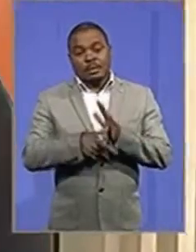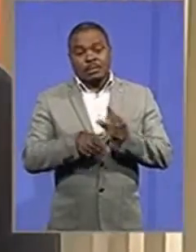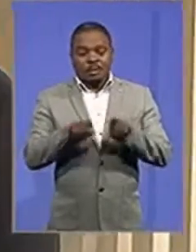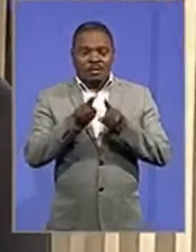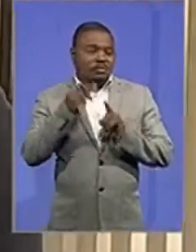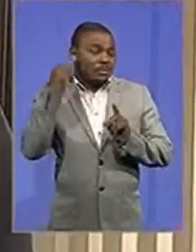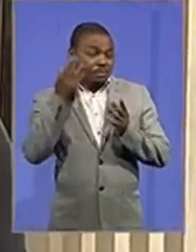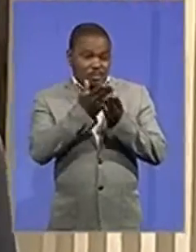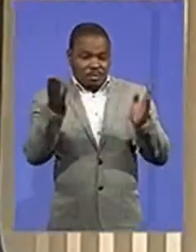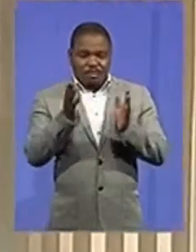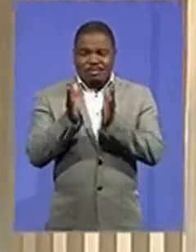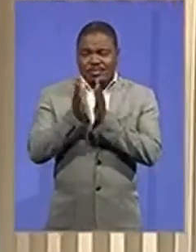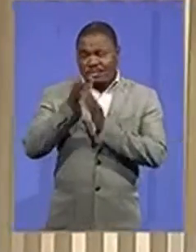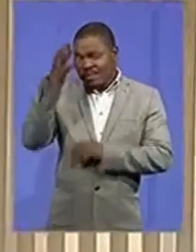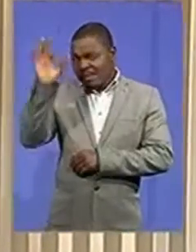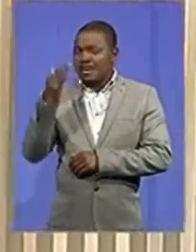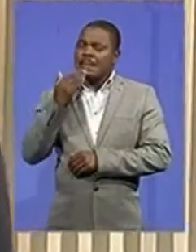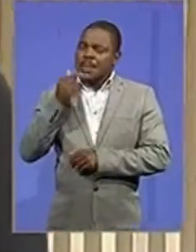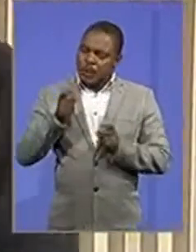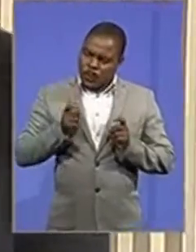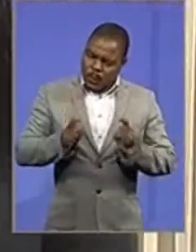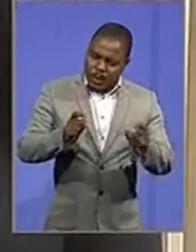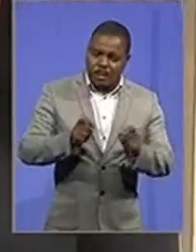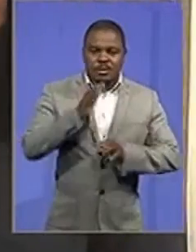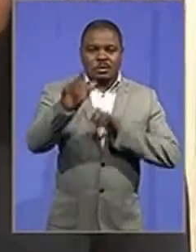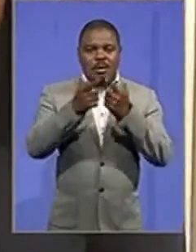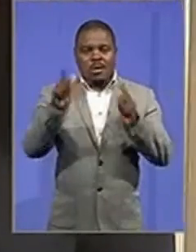ba ikuetse go pusa go ka itlhaganedisa lenaane la go dira puo ya